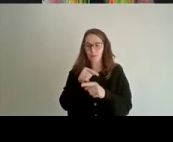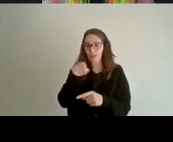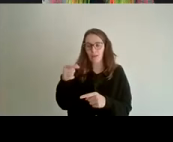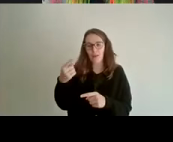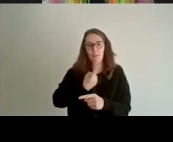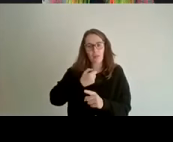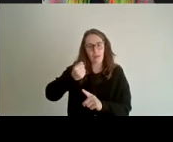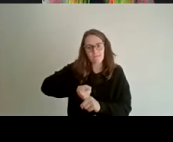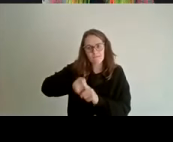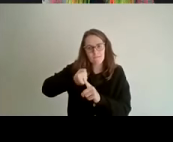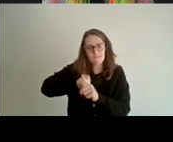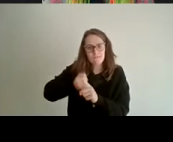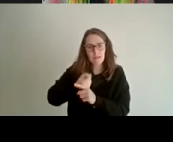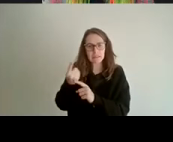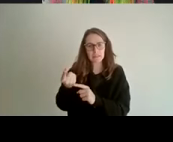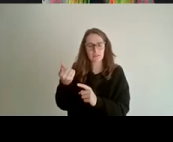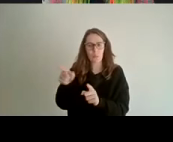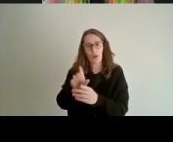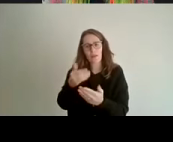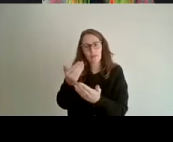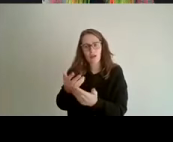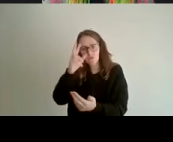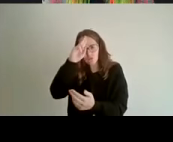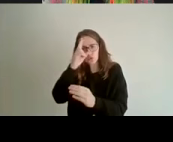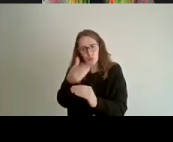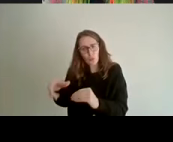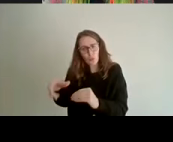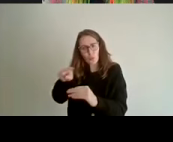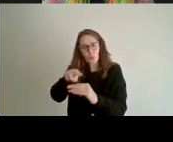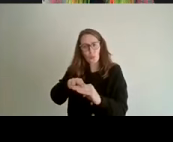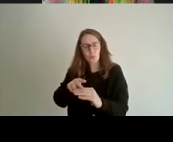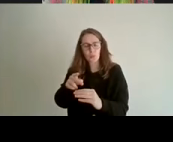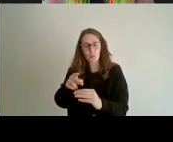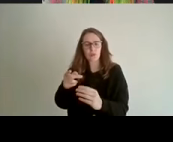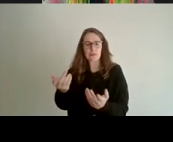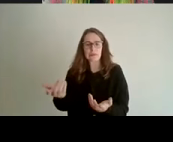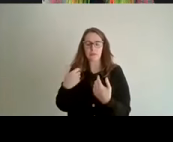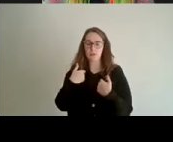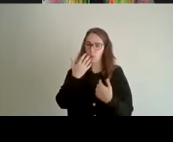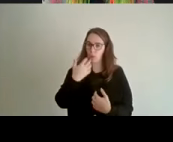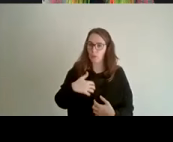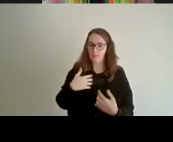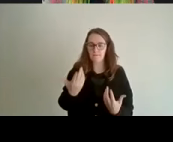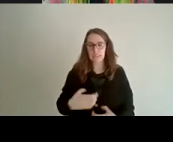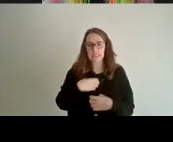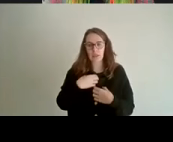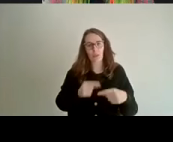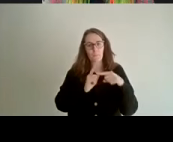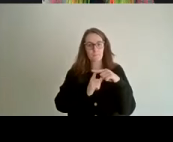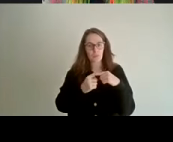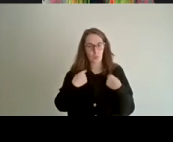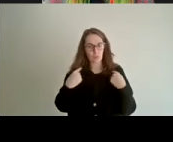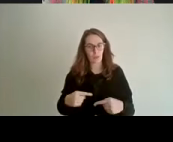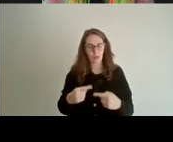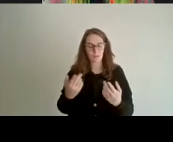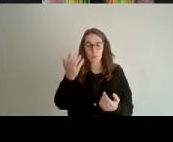struggled to get there. And I also feel very grateful for my privilege. So it's definitely benefiting everyone